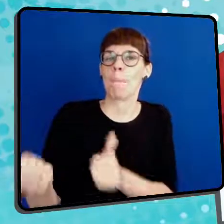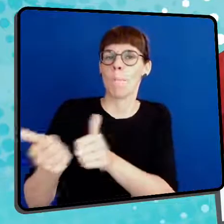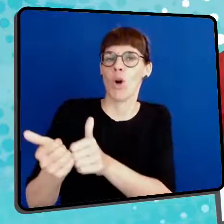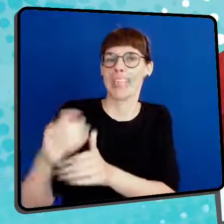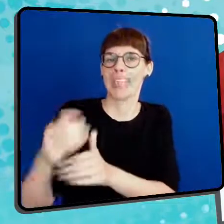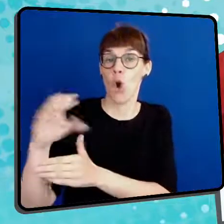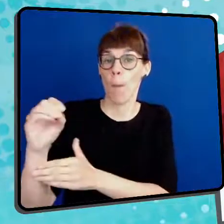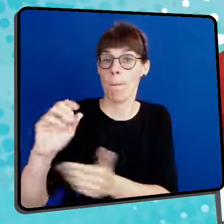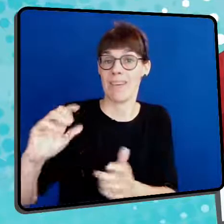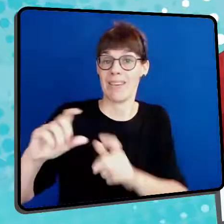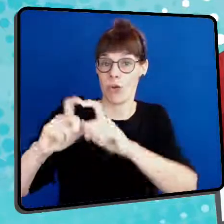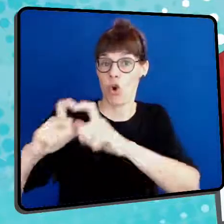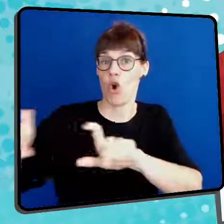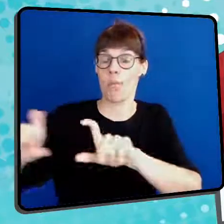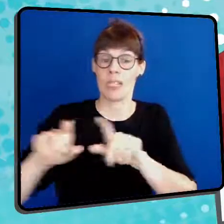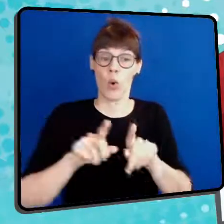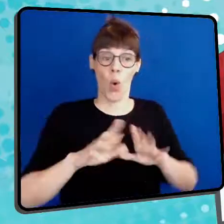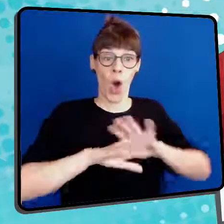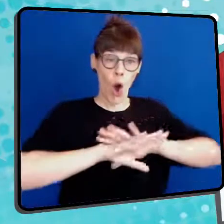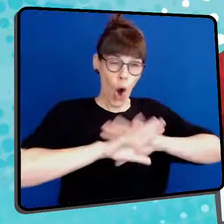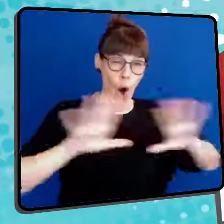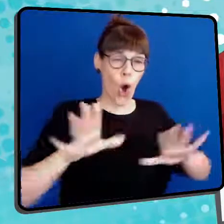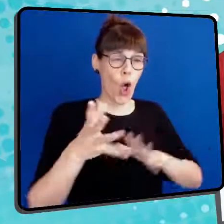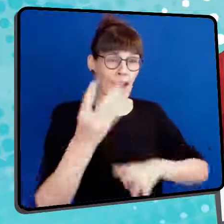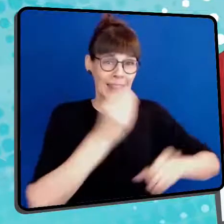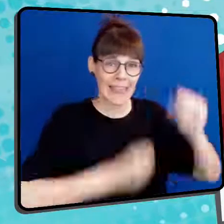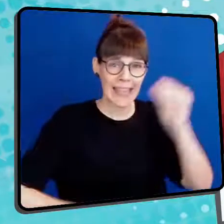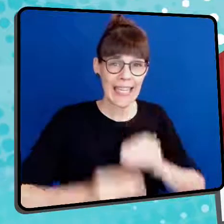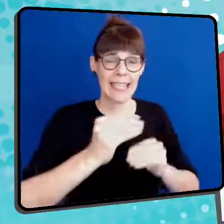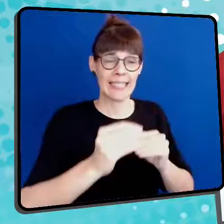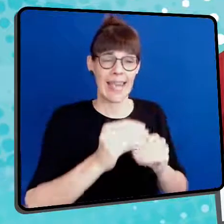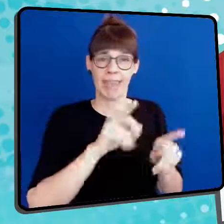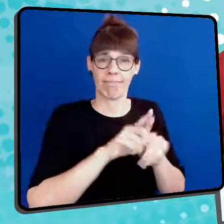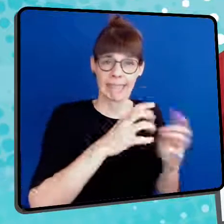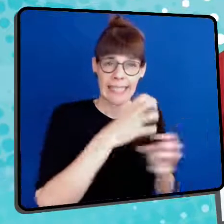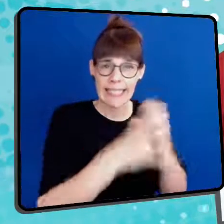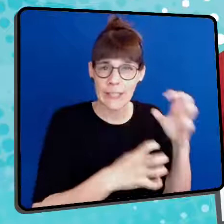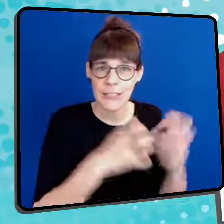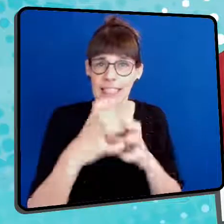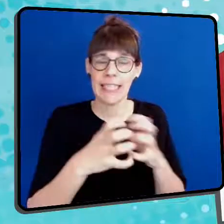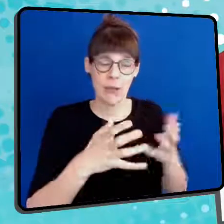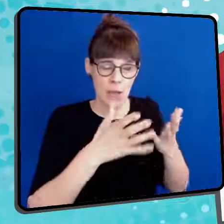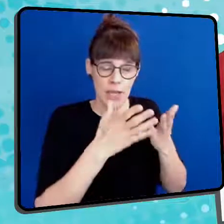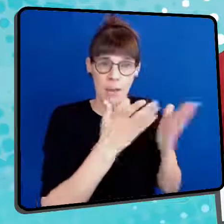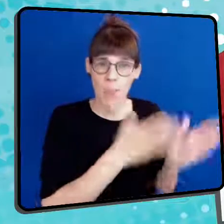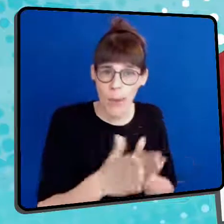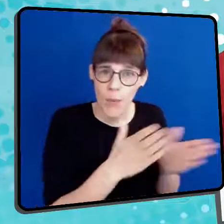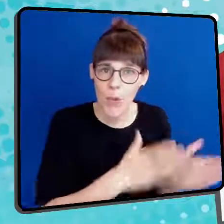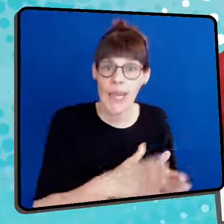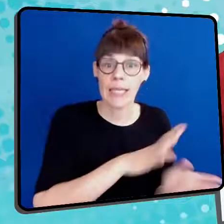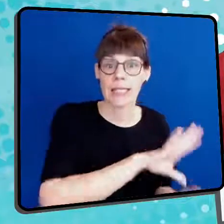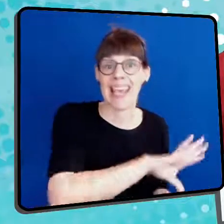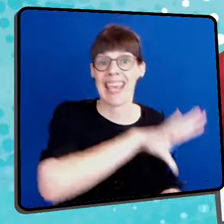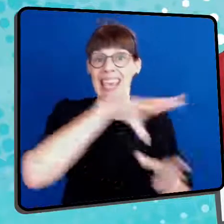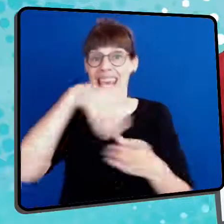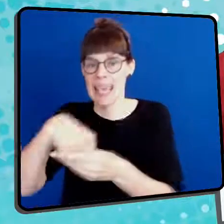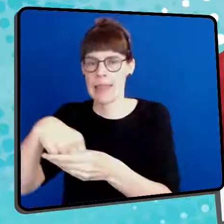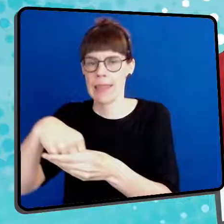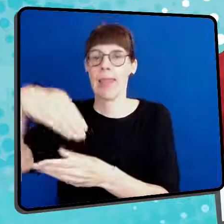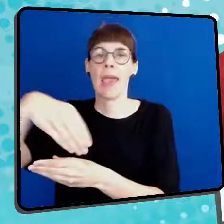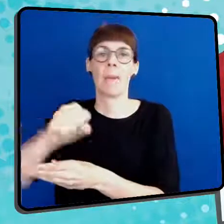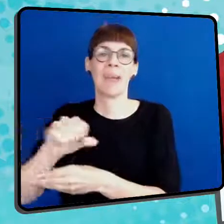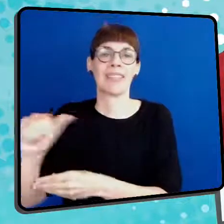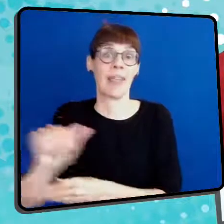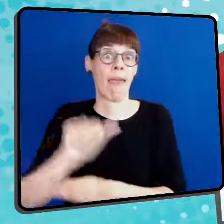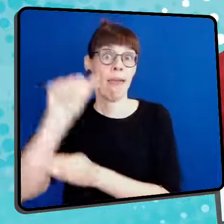the whole data engineering, then data preparation, and then the machine learning part as well into Microsoft Azure, which is